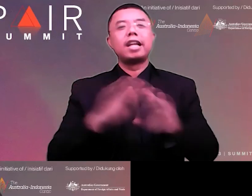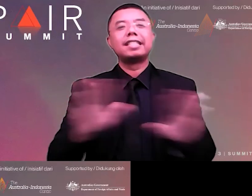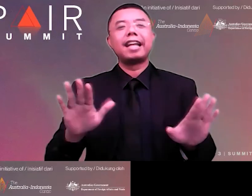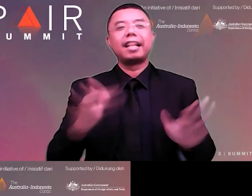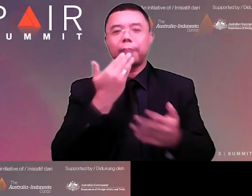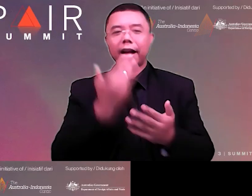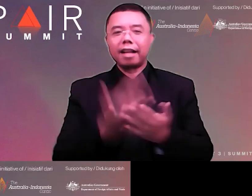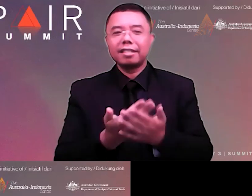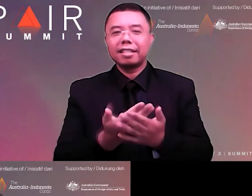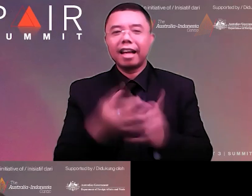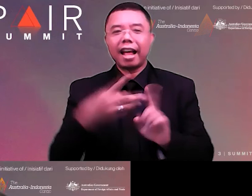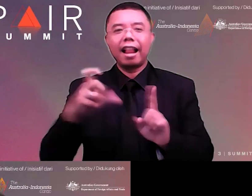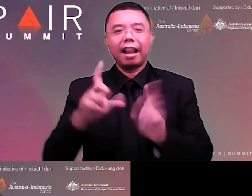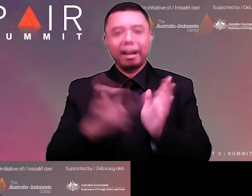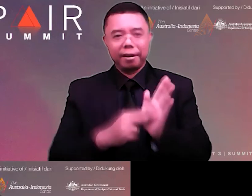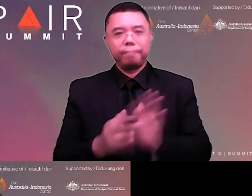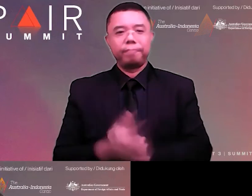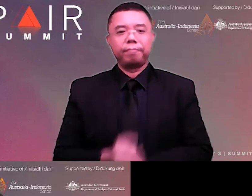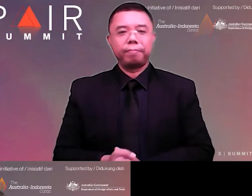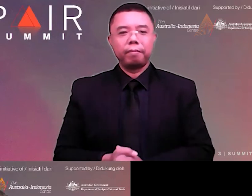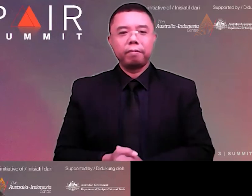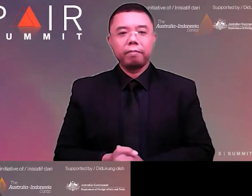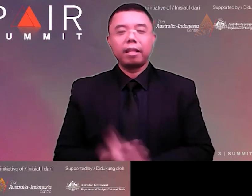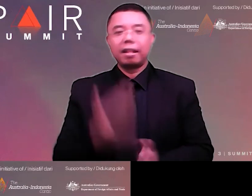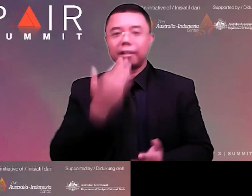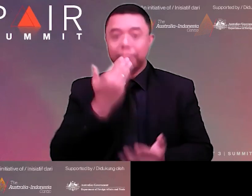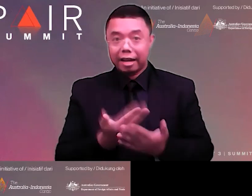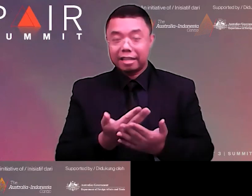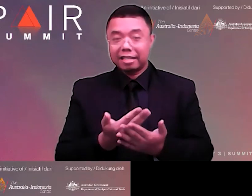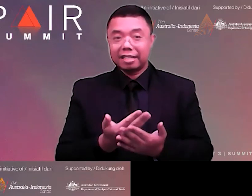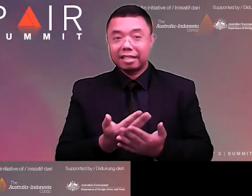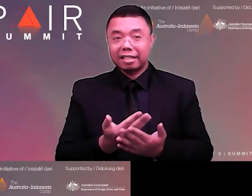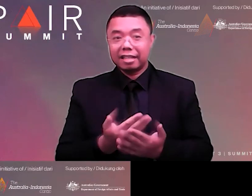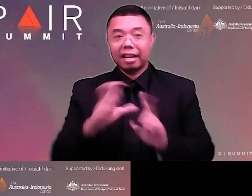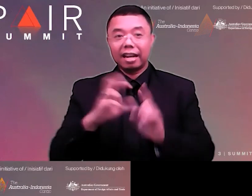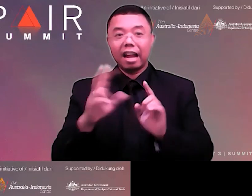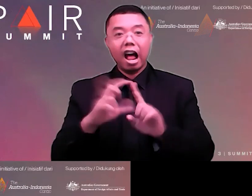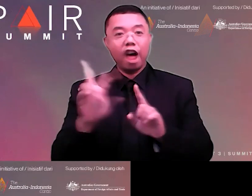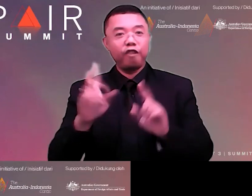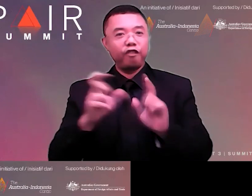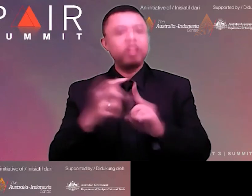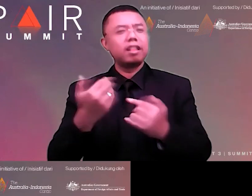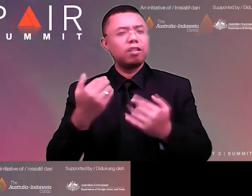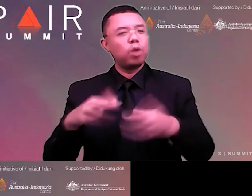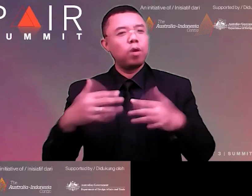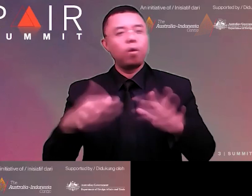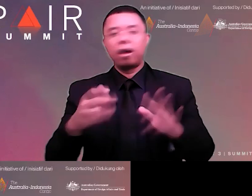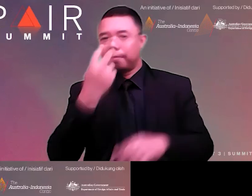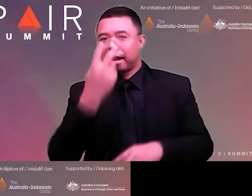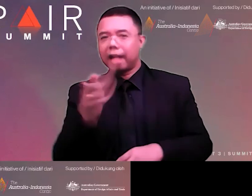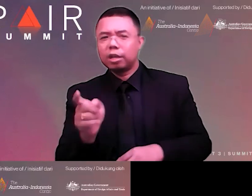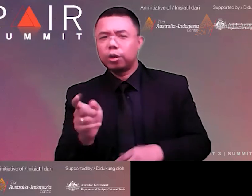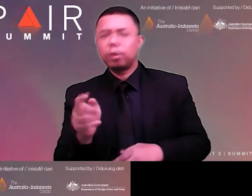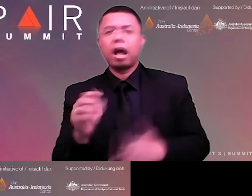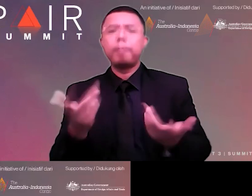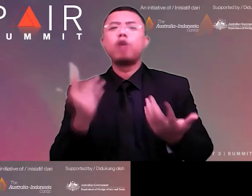Thank you very much, David. That was great to get that perspective on what had been done by policymakers and the data that had been used,